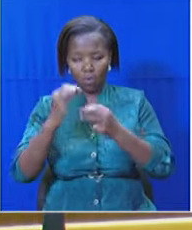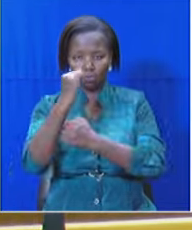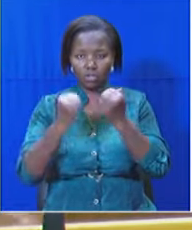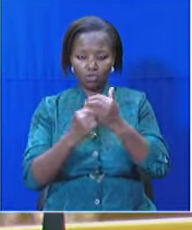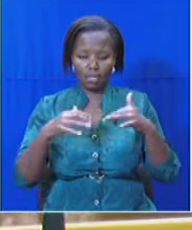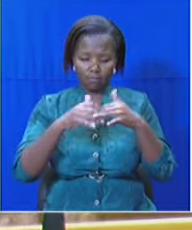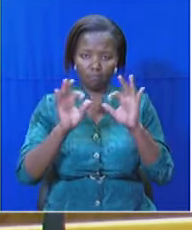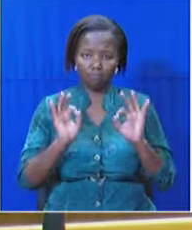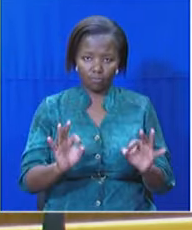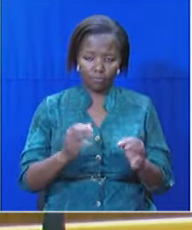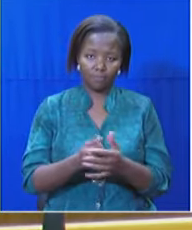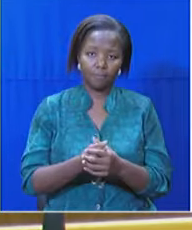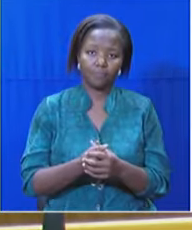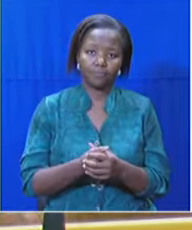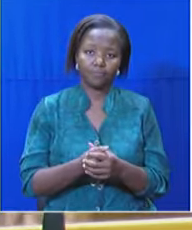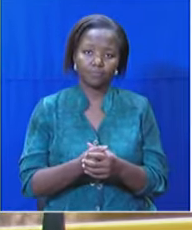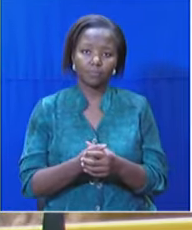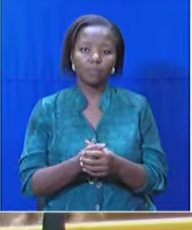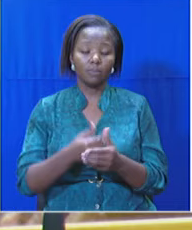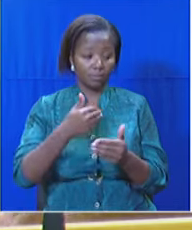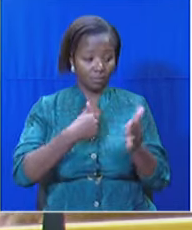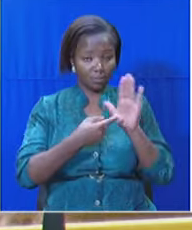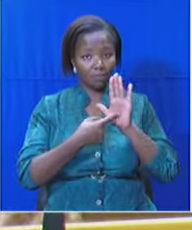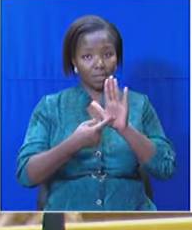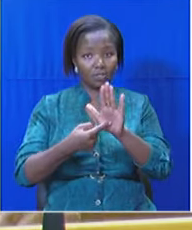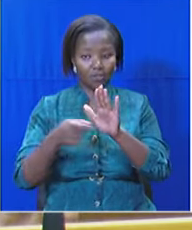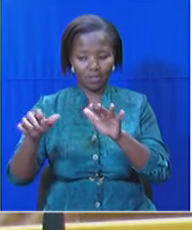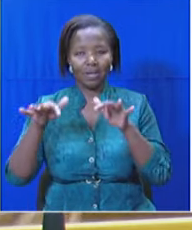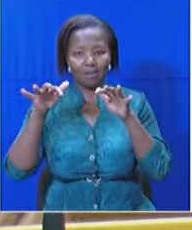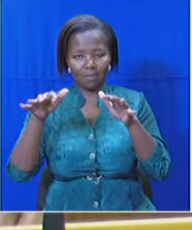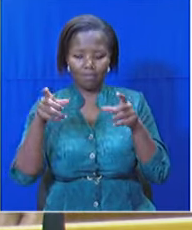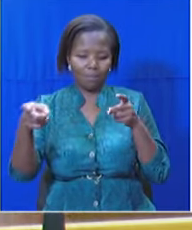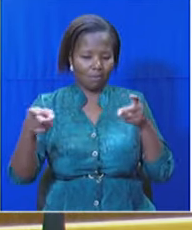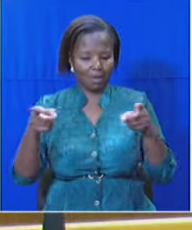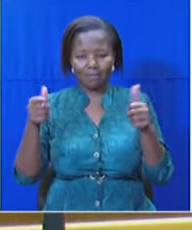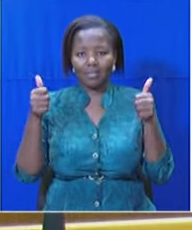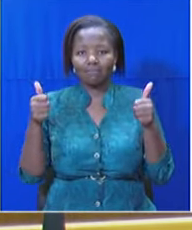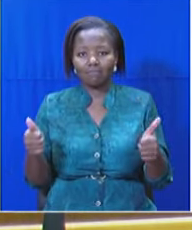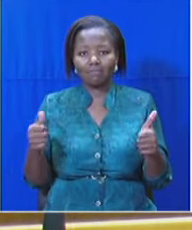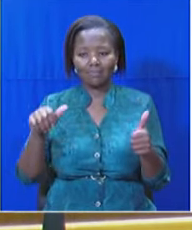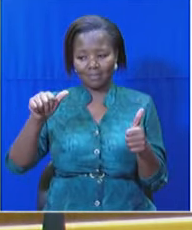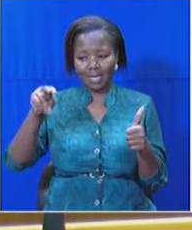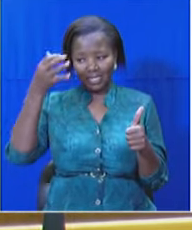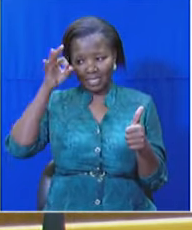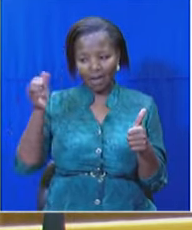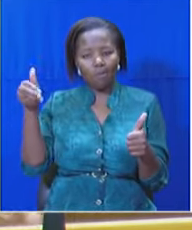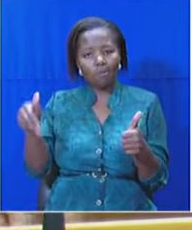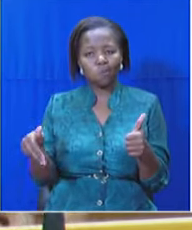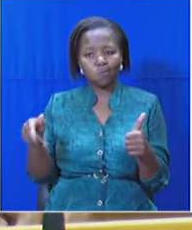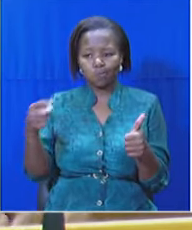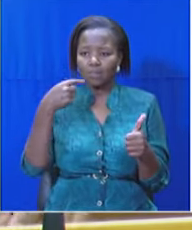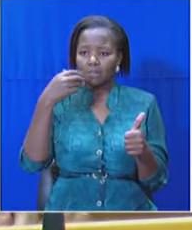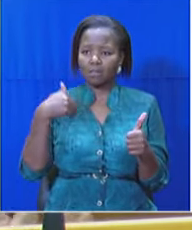functional. This is an indication that people are governing under the ANC government by having a say about their